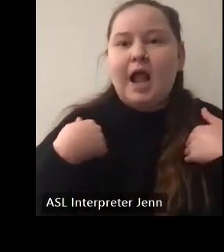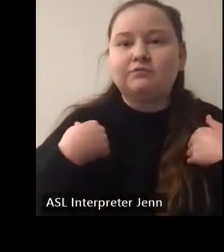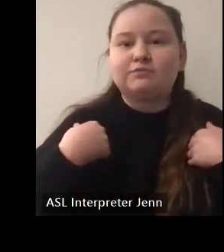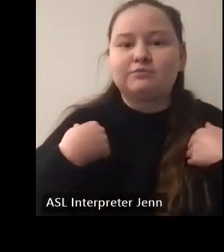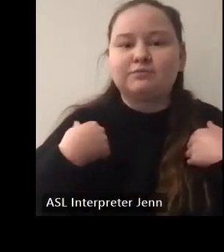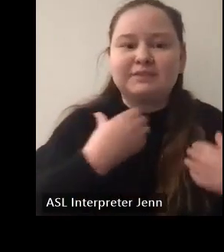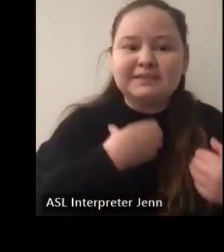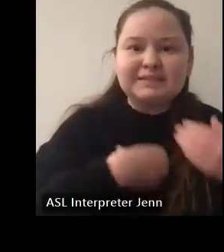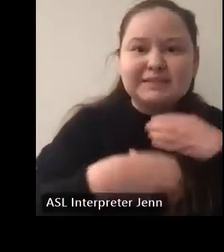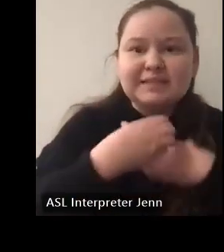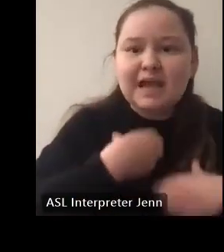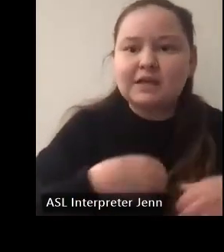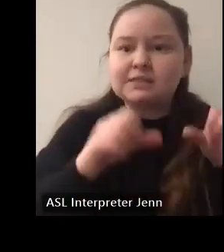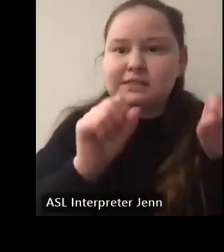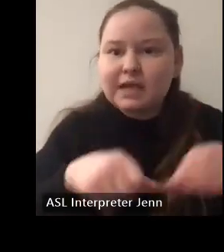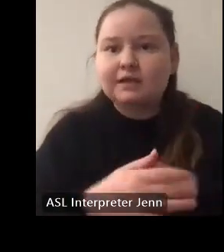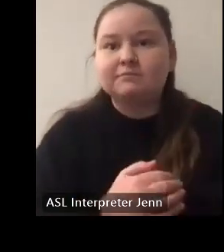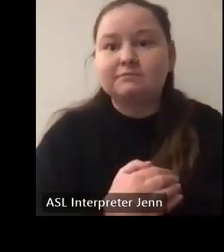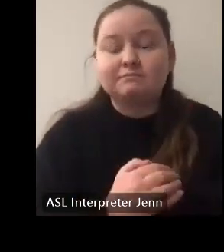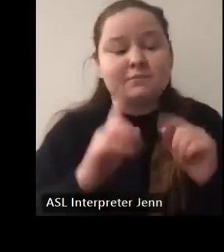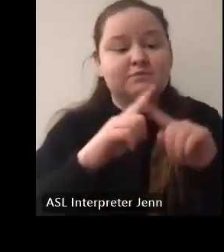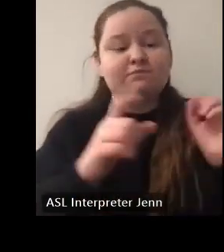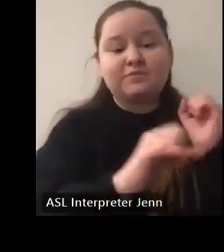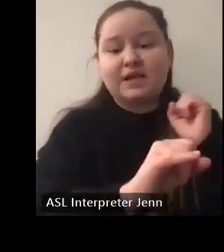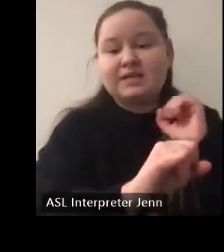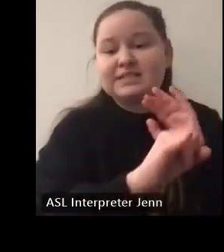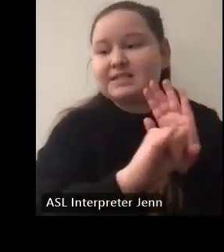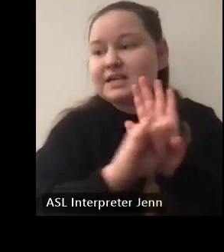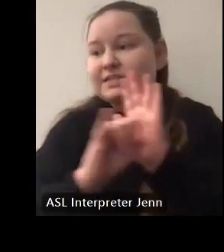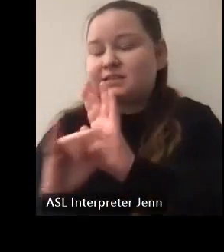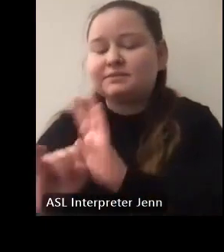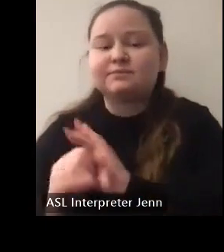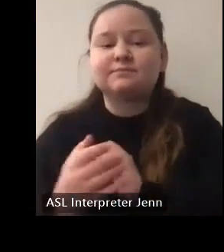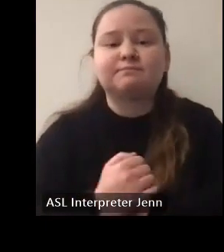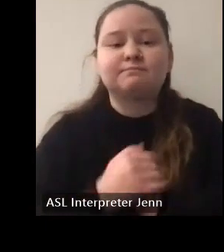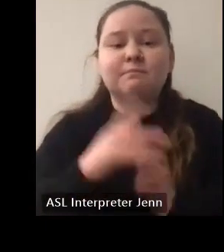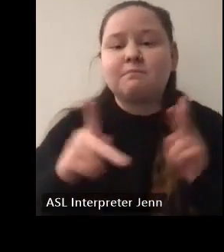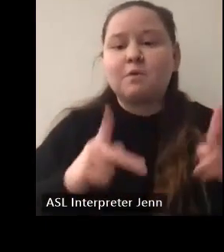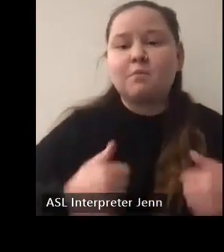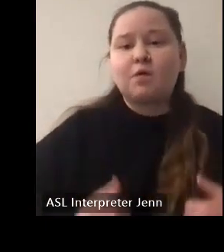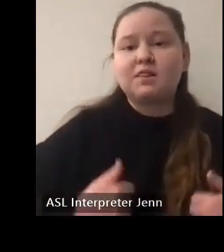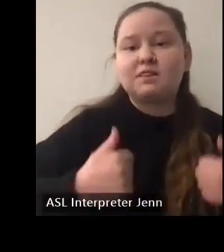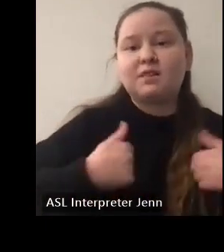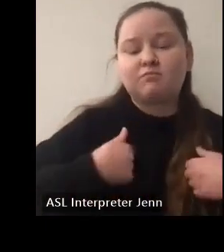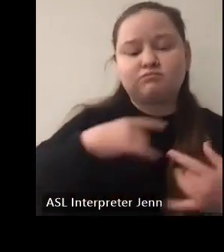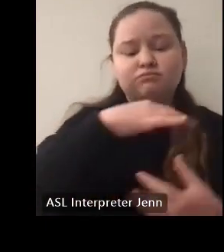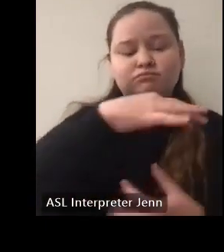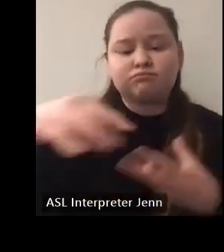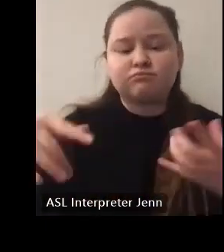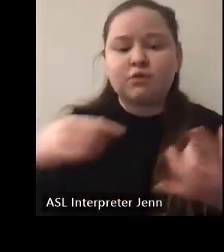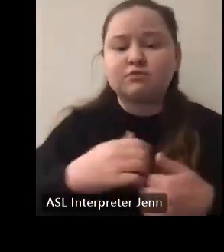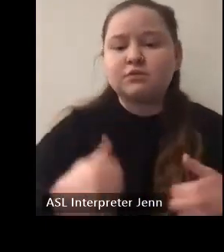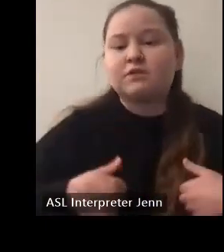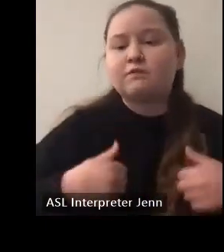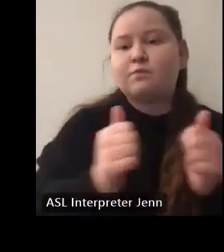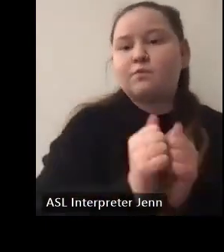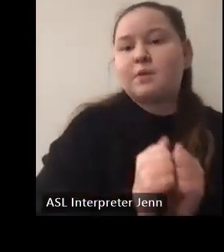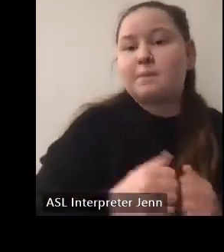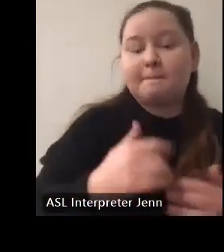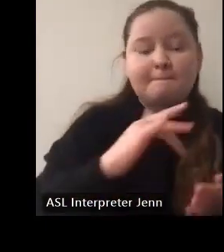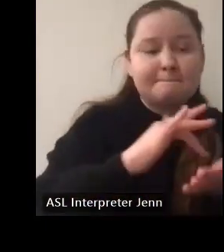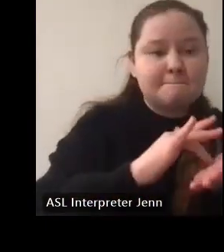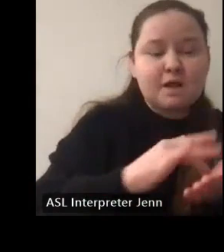identities. Those of us who work and live with socially or medically defined, quote, disabilities, whether acknowledged or